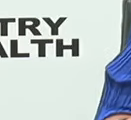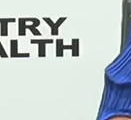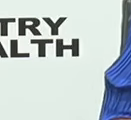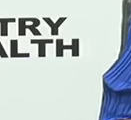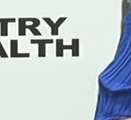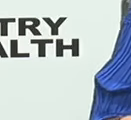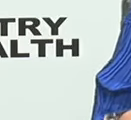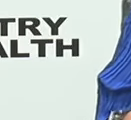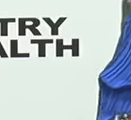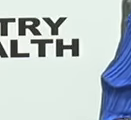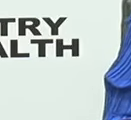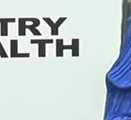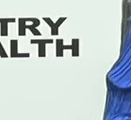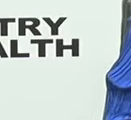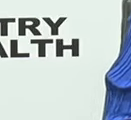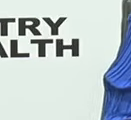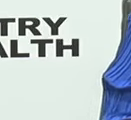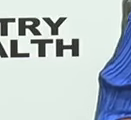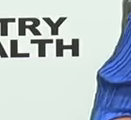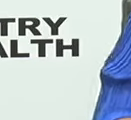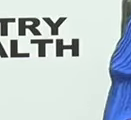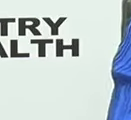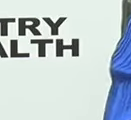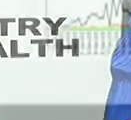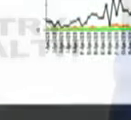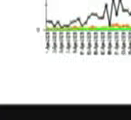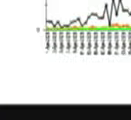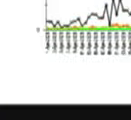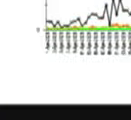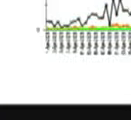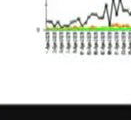a.m. this morning on September the 6th, 2021.